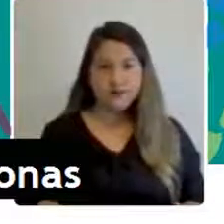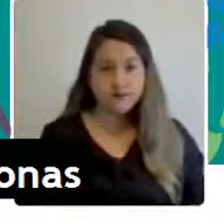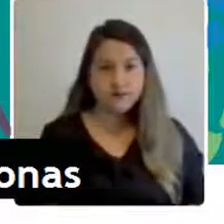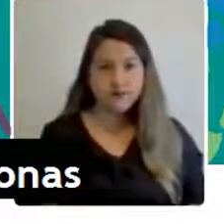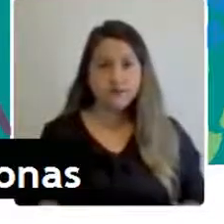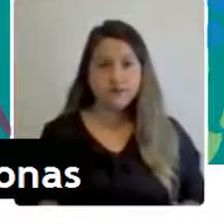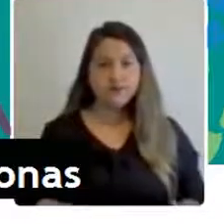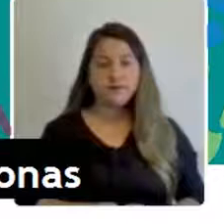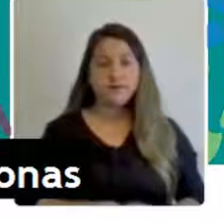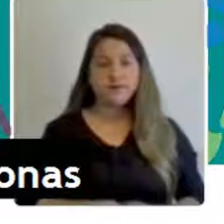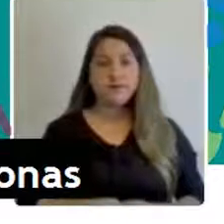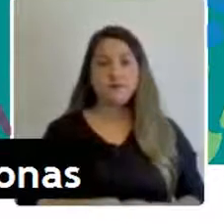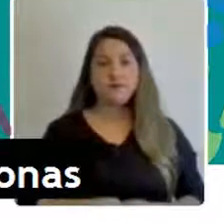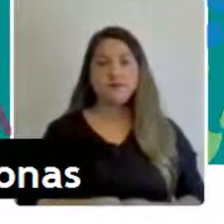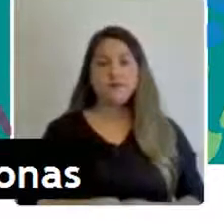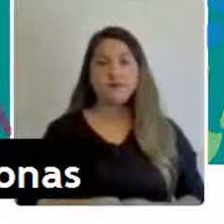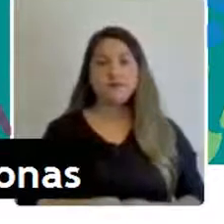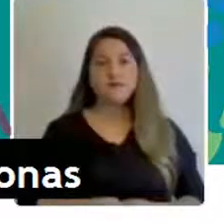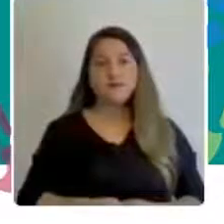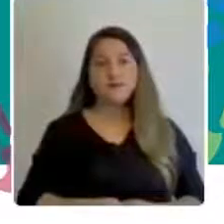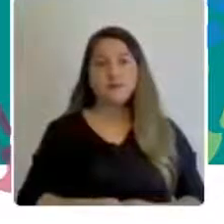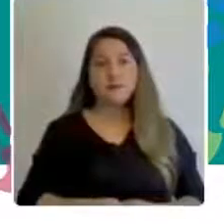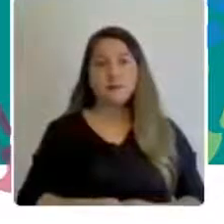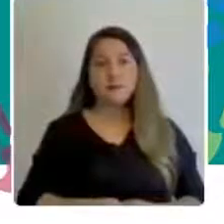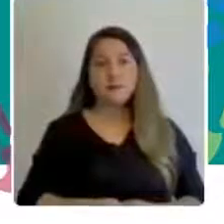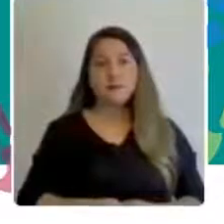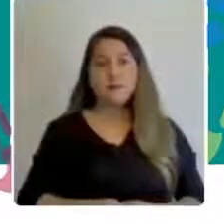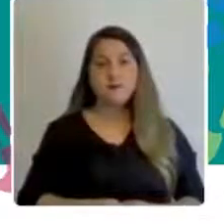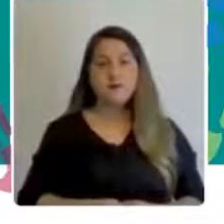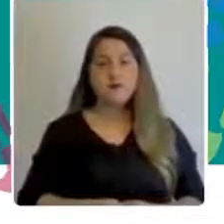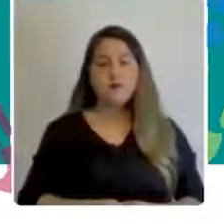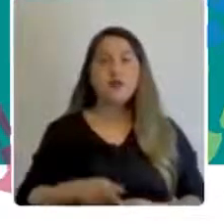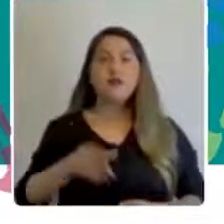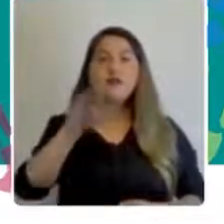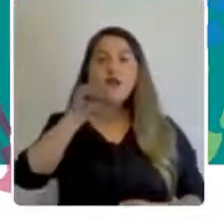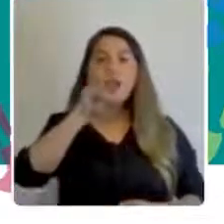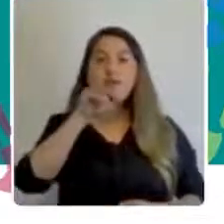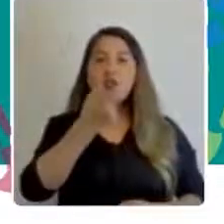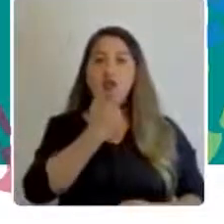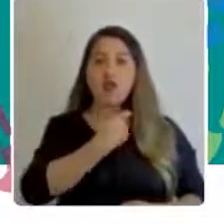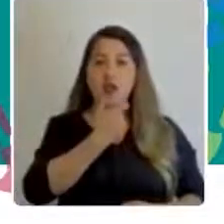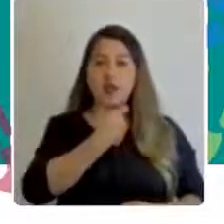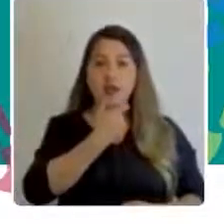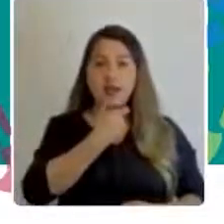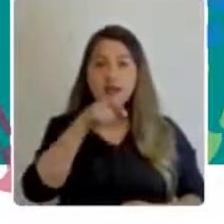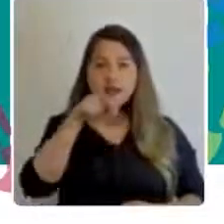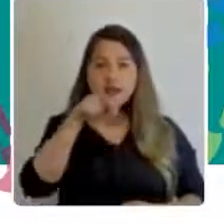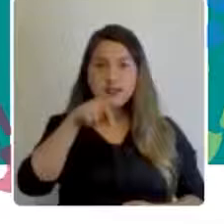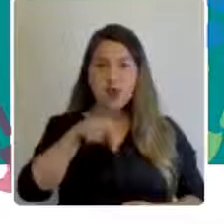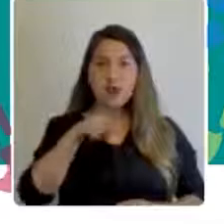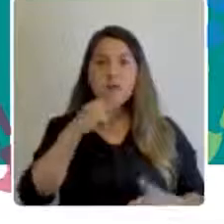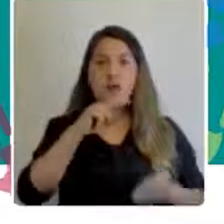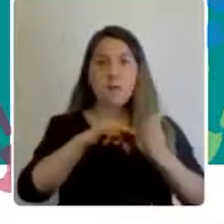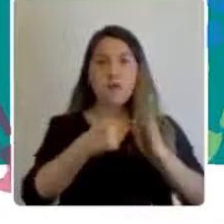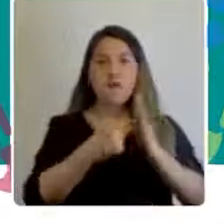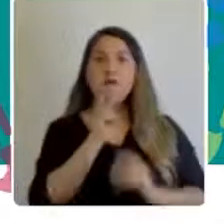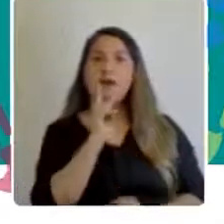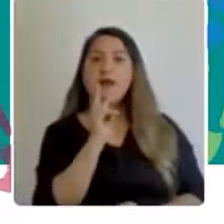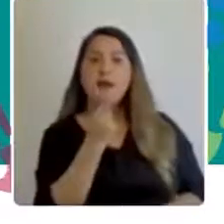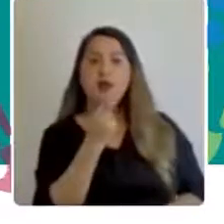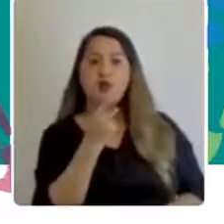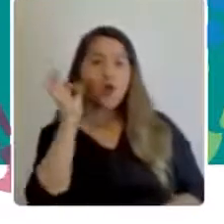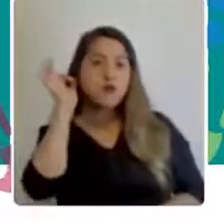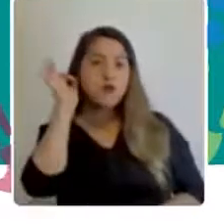from our viewers, because of your leadership in organizing people, organizing initiatives in Europe and in your country in